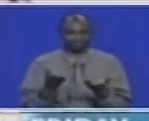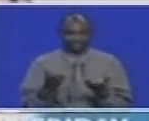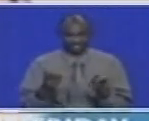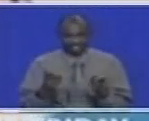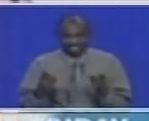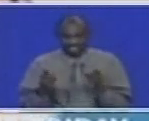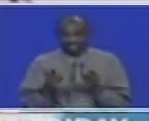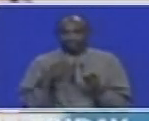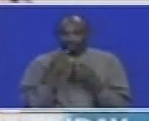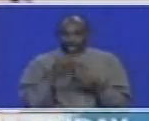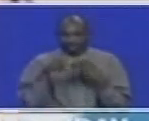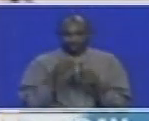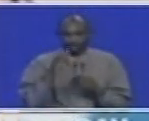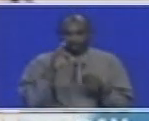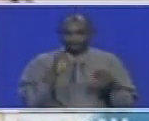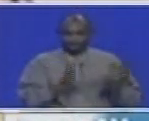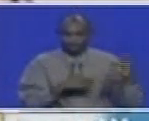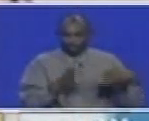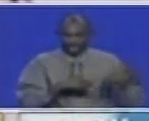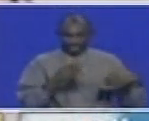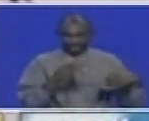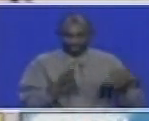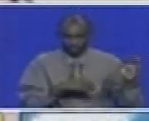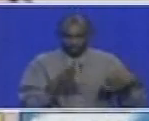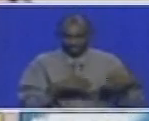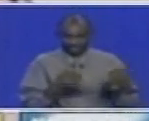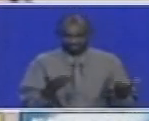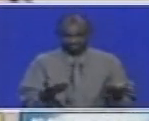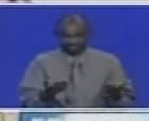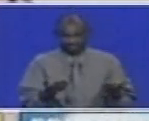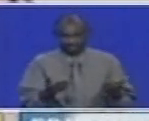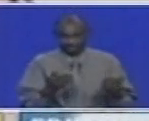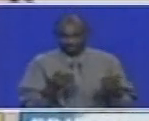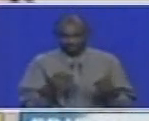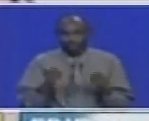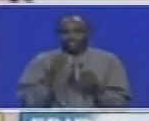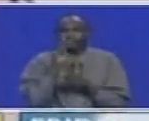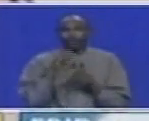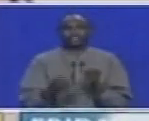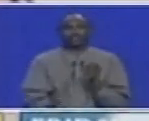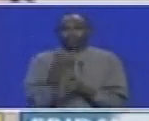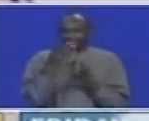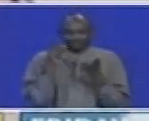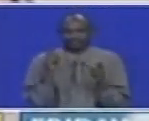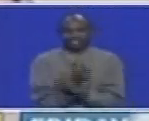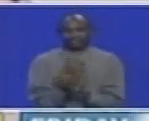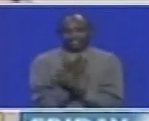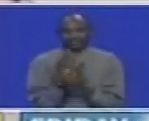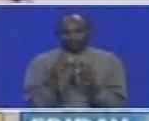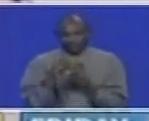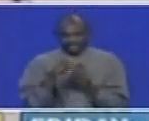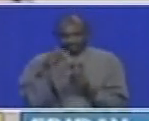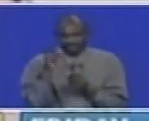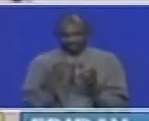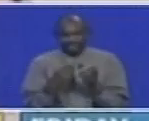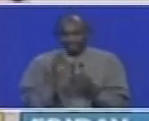talk about bombers. Bombers, the bombers, not the bombers. We don't have a digraph in that case. B is